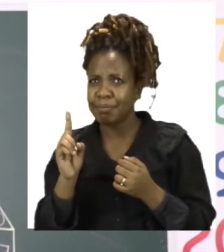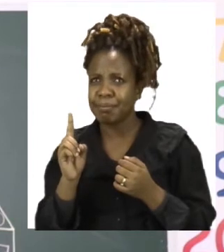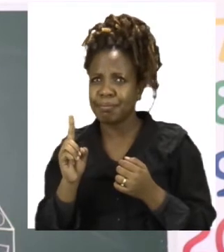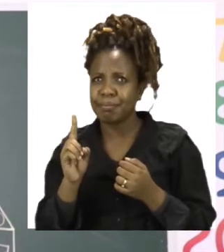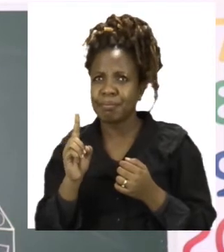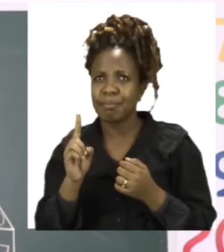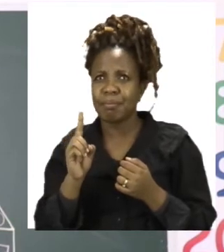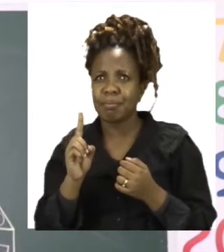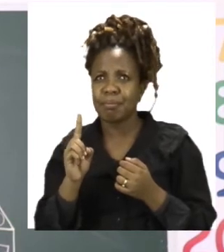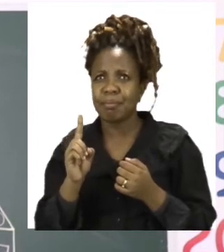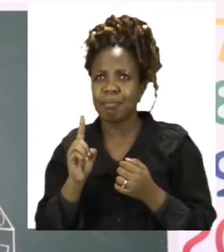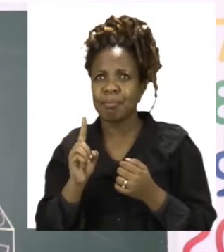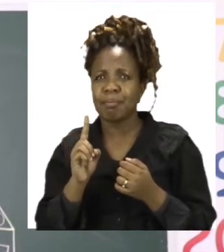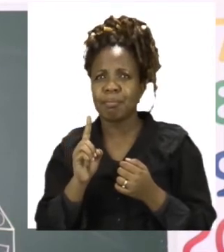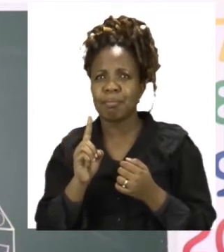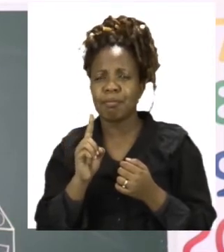road.